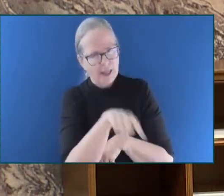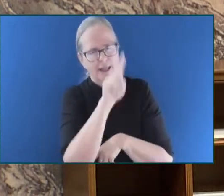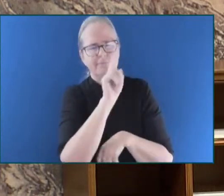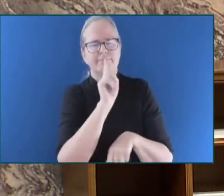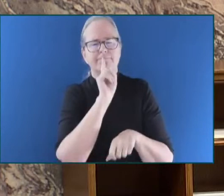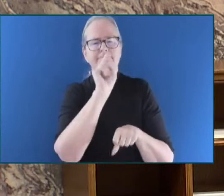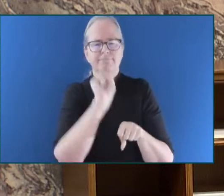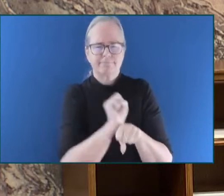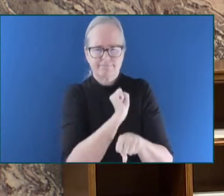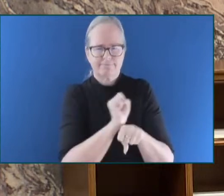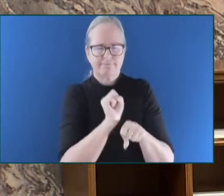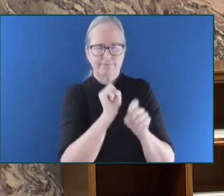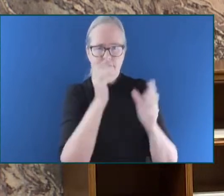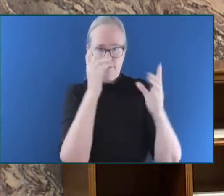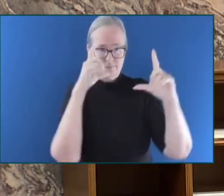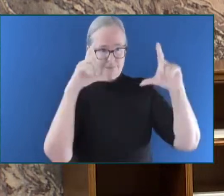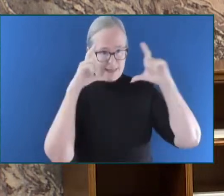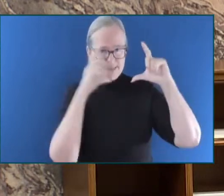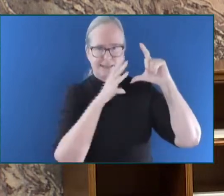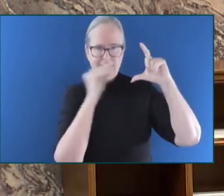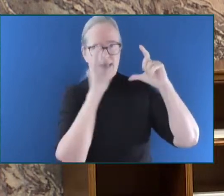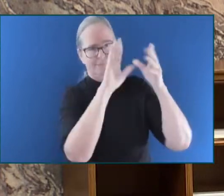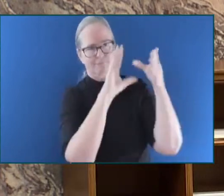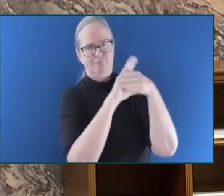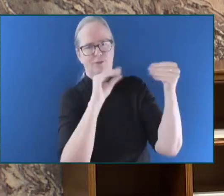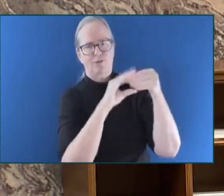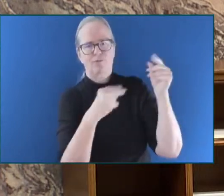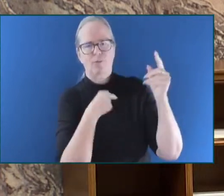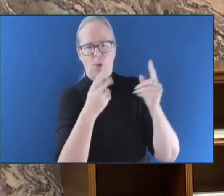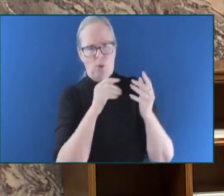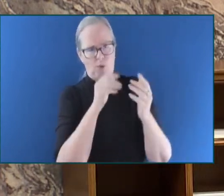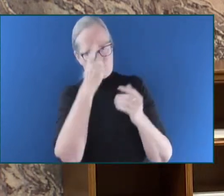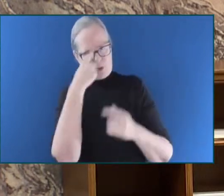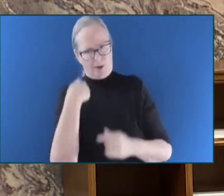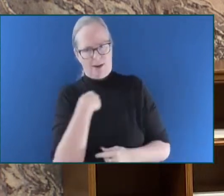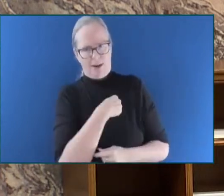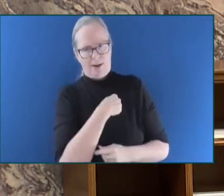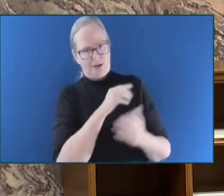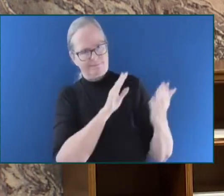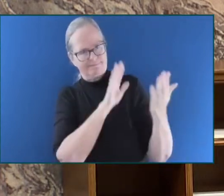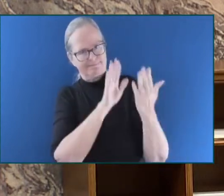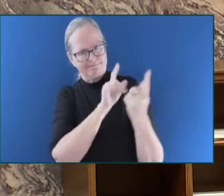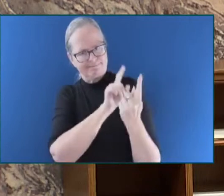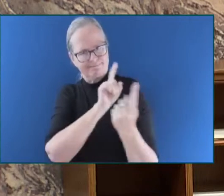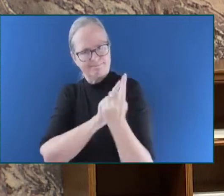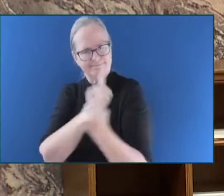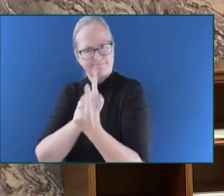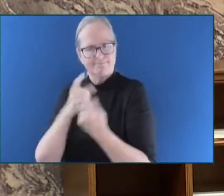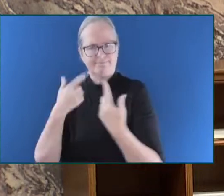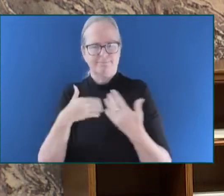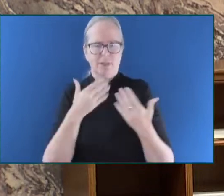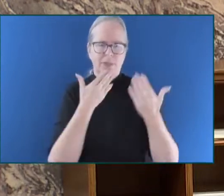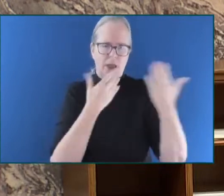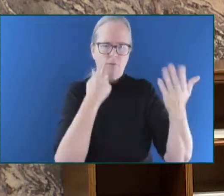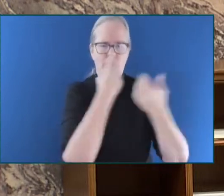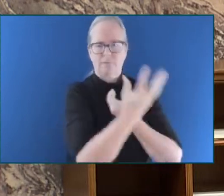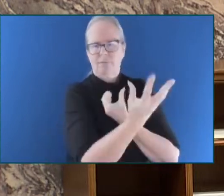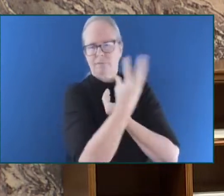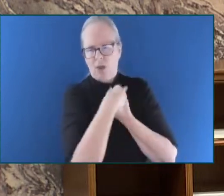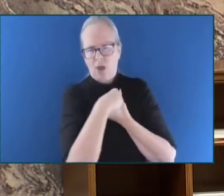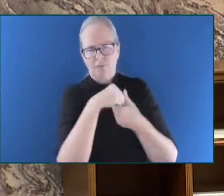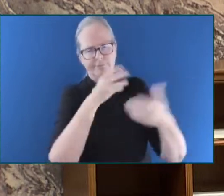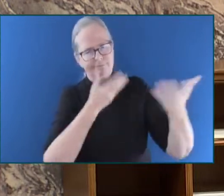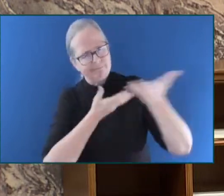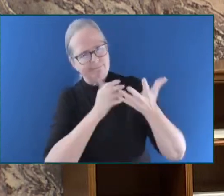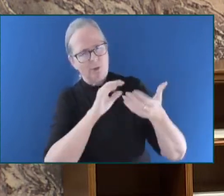And we want to welcome you here for a couple of days of engagement and collaboration. And I would ask the House to please make all